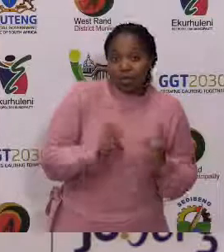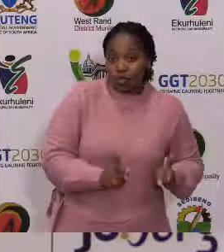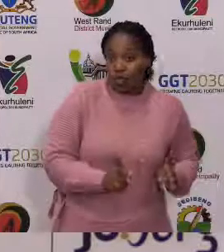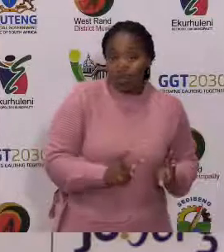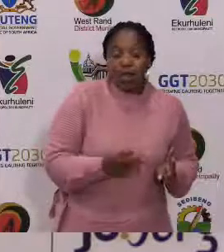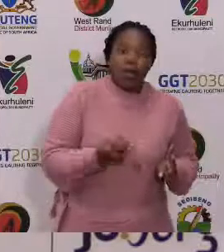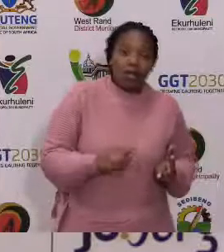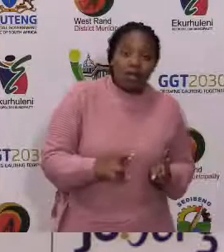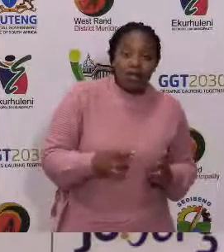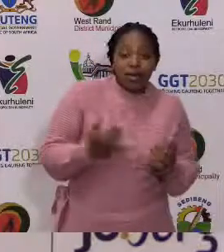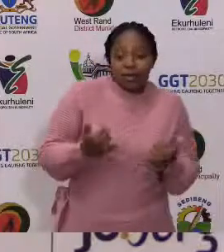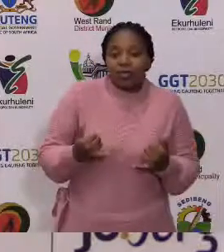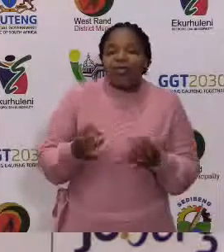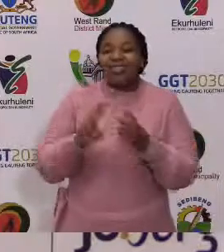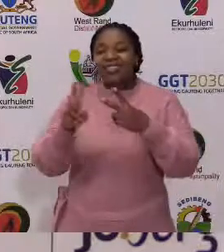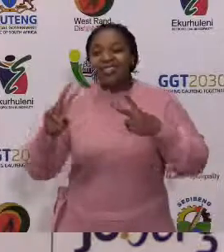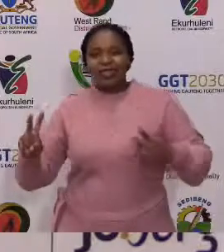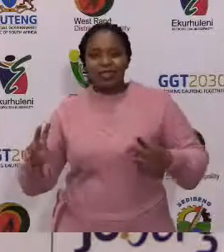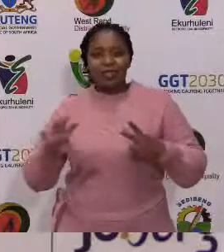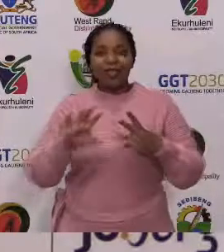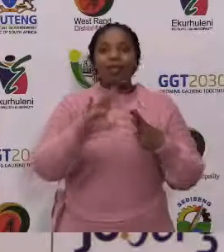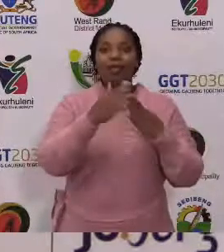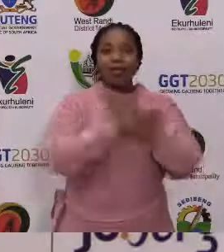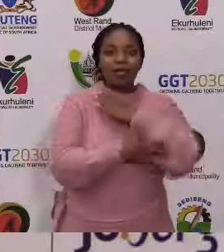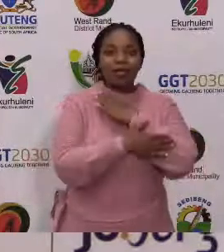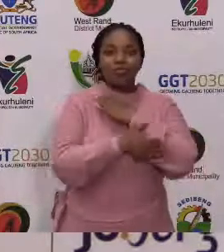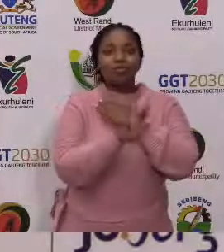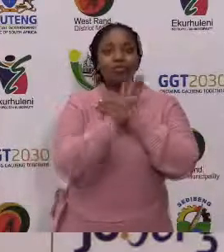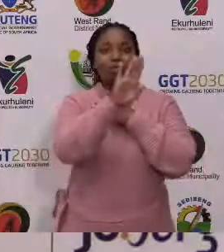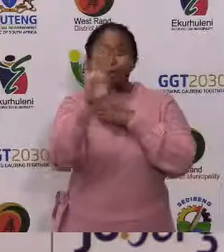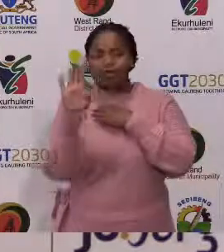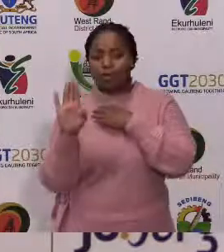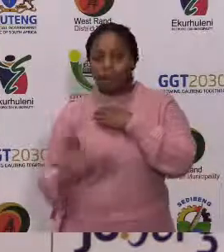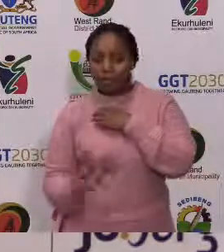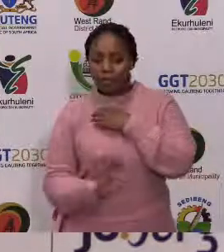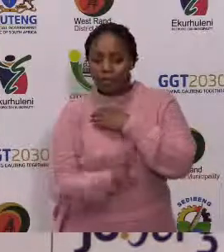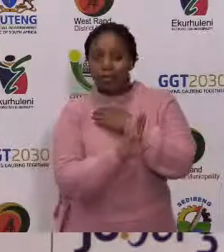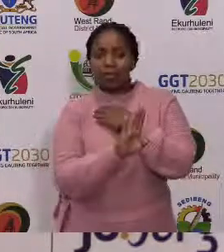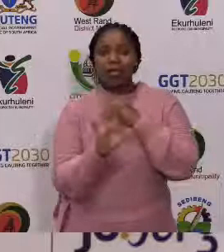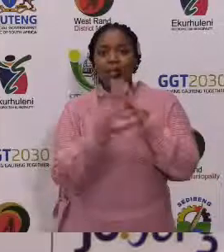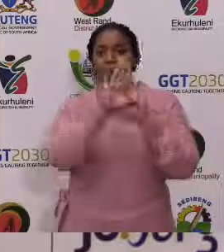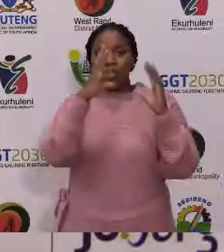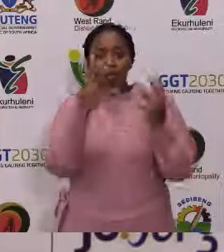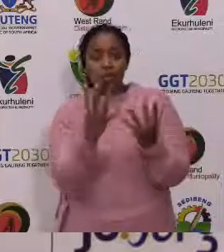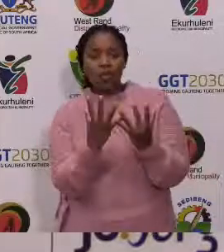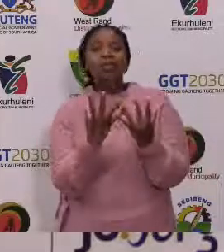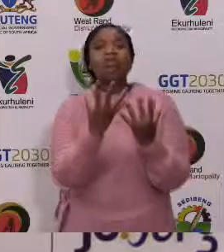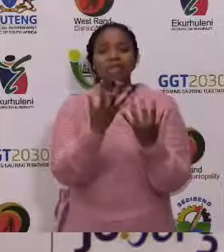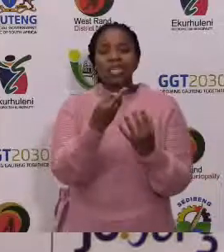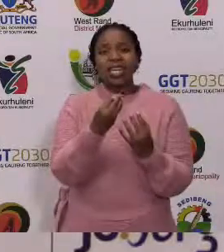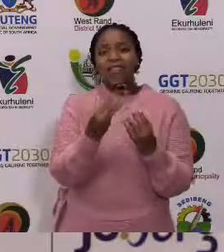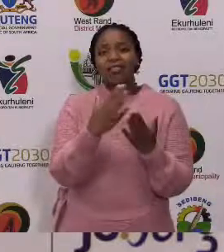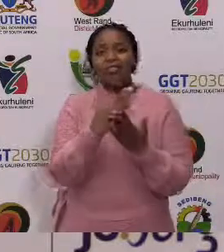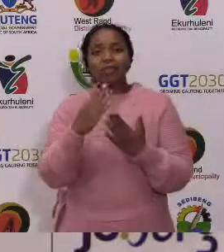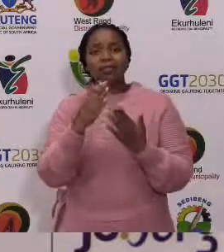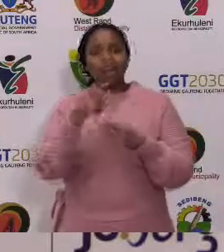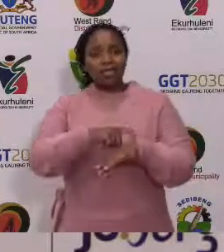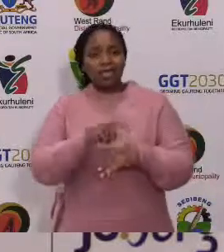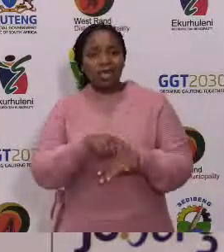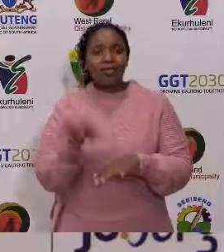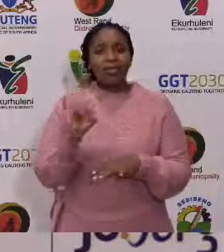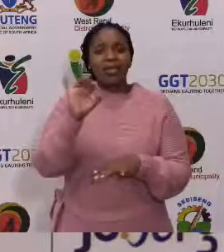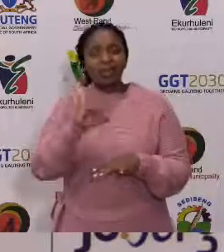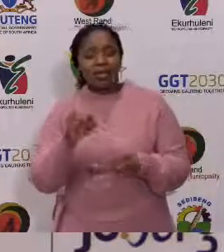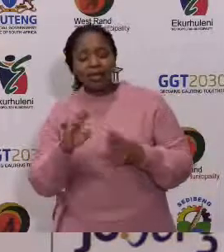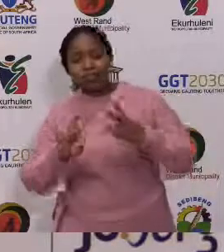moment. Different parts of the world would have gone through that. There was a period where Italy, Spain, and the UK went through those.